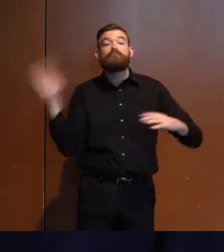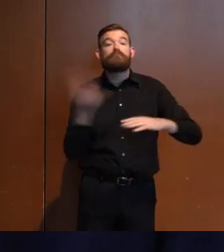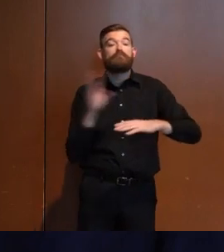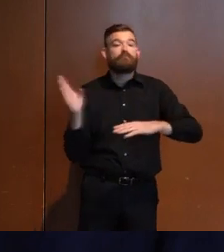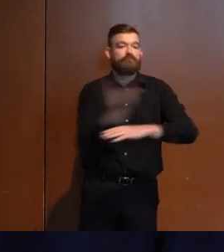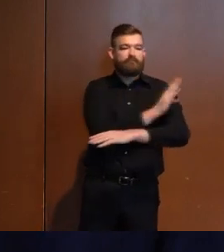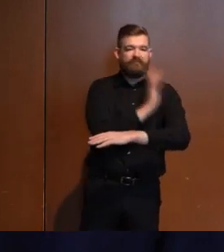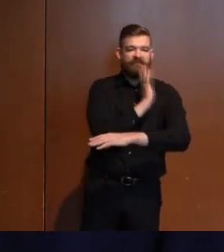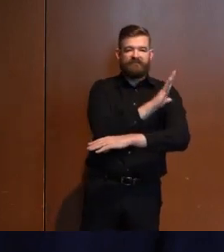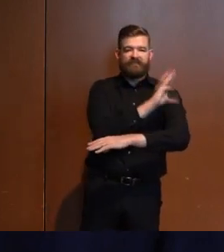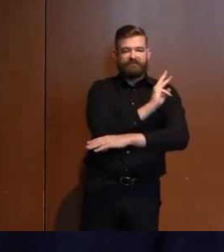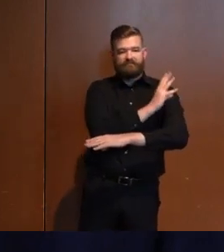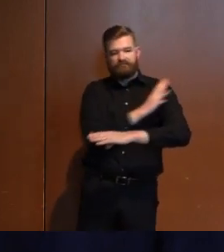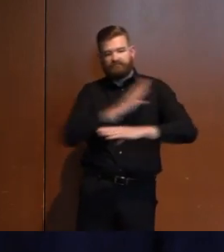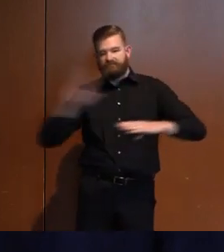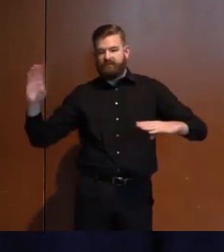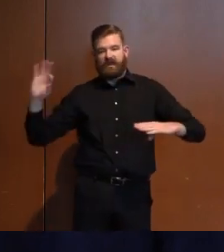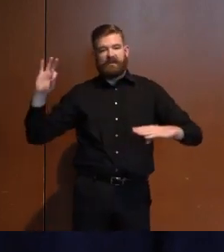years.